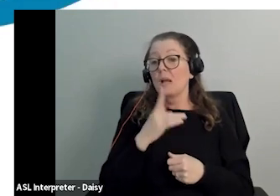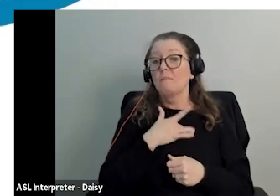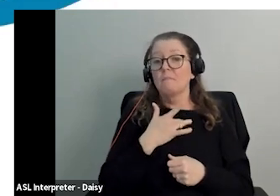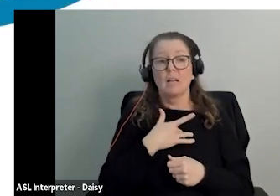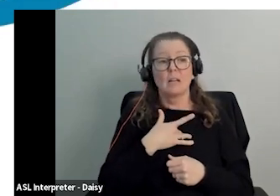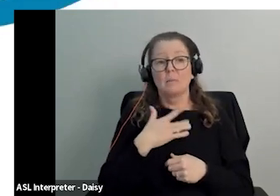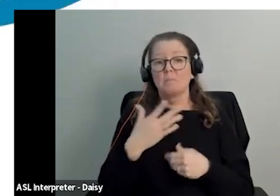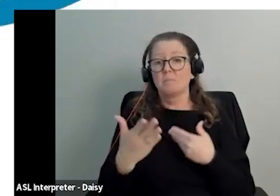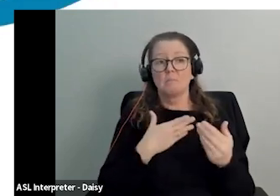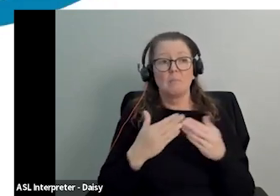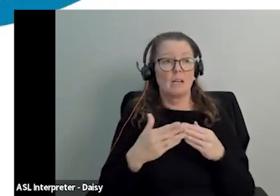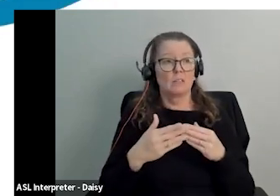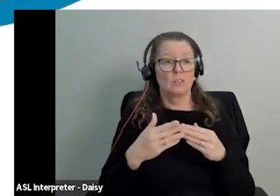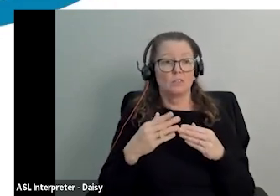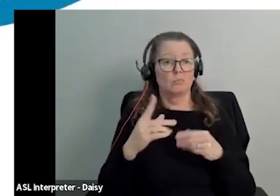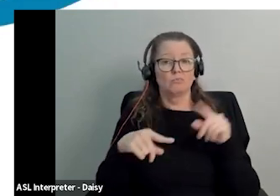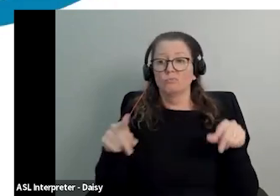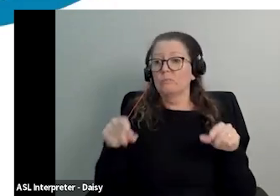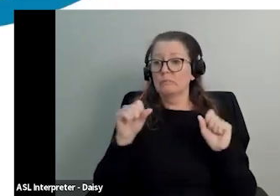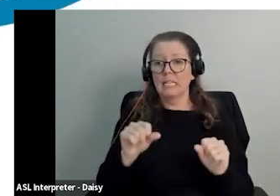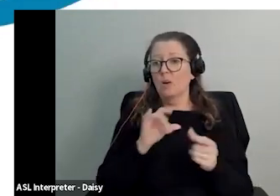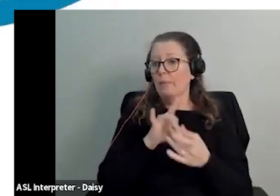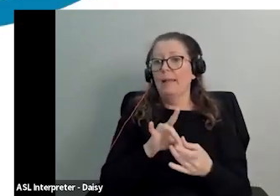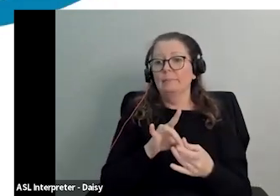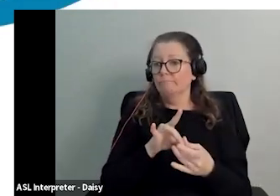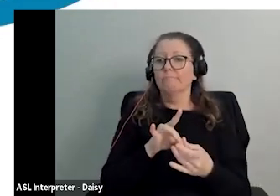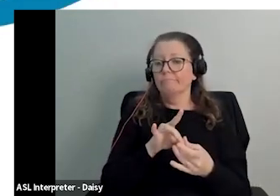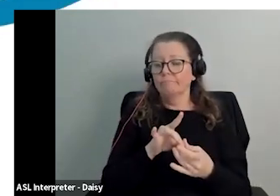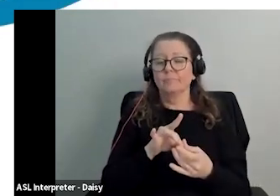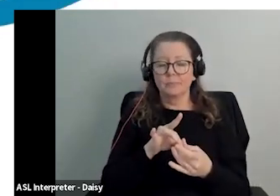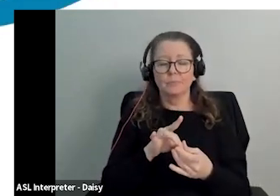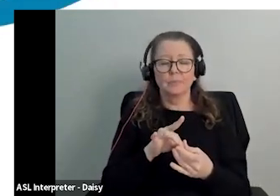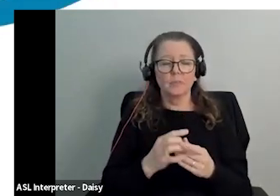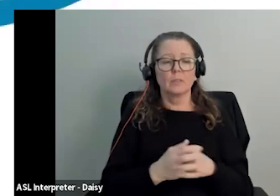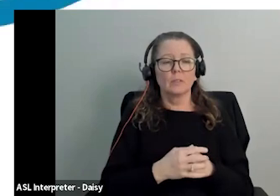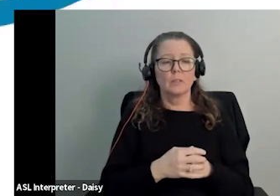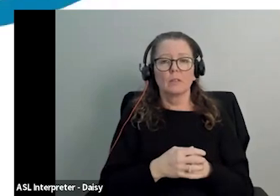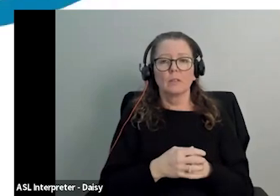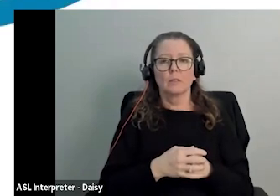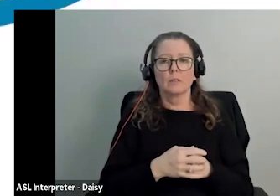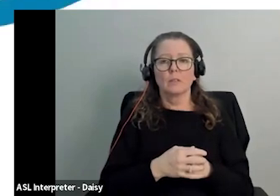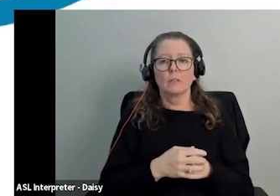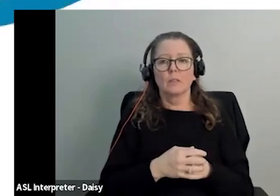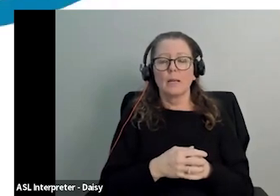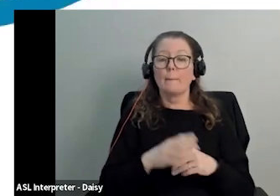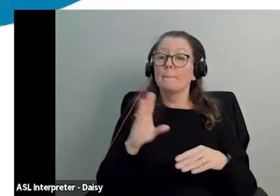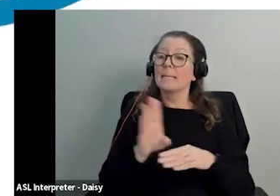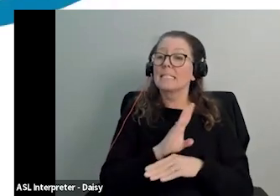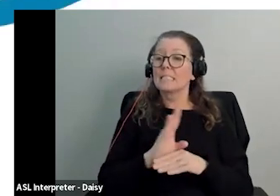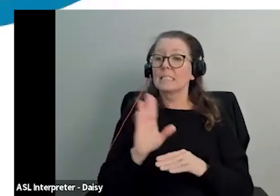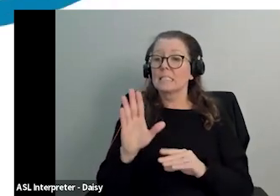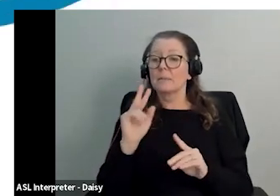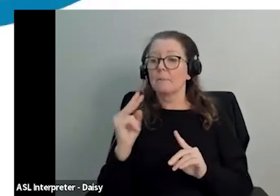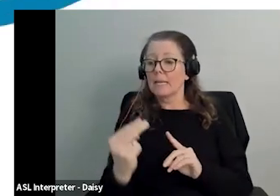any spectrum, the relatability of disabilities. We're going to talk a little bit about the basic business aspects of